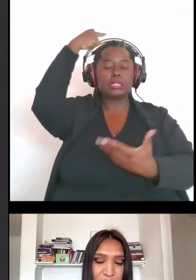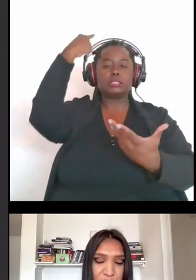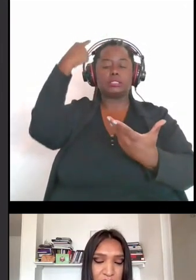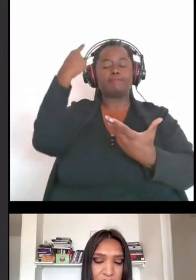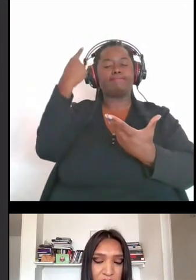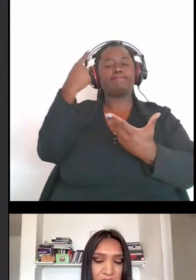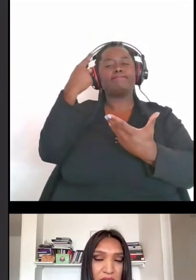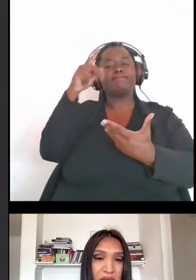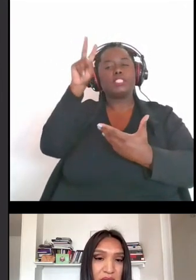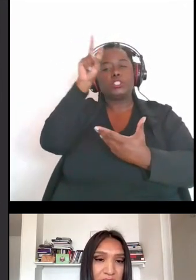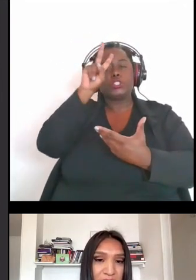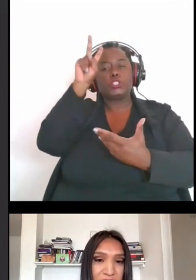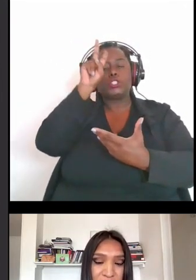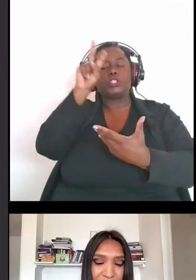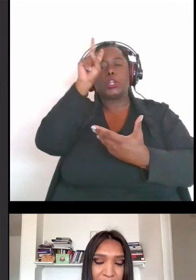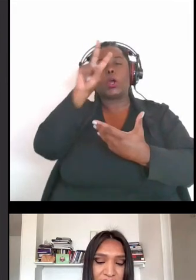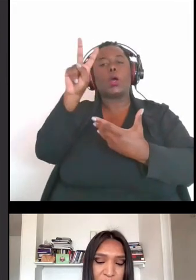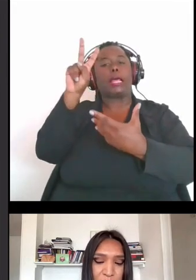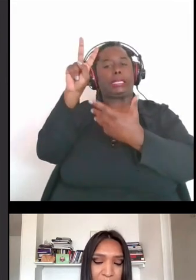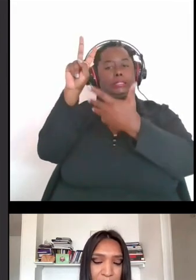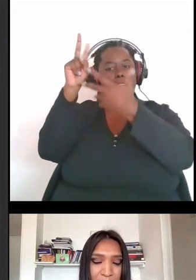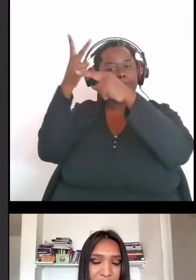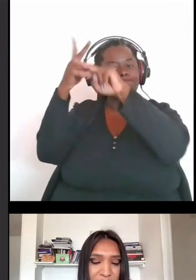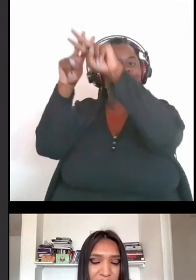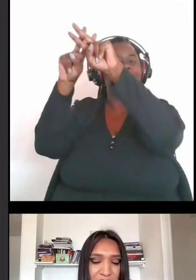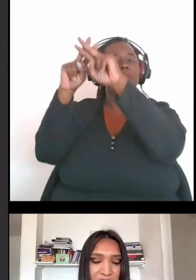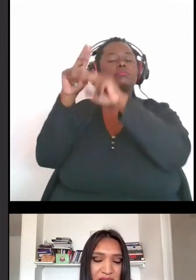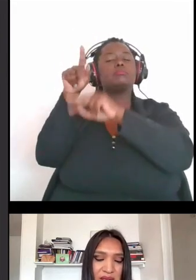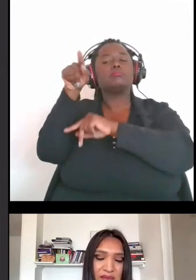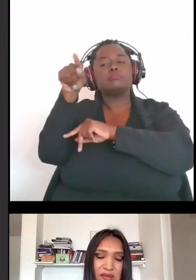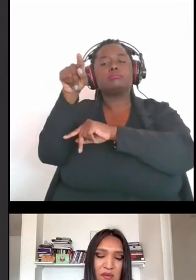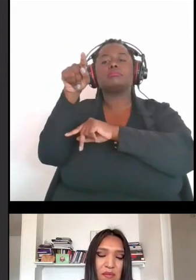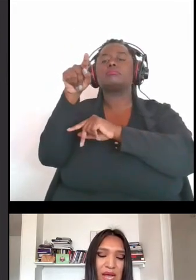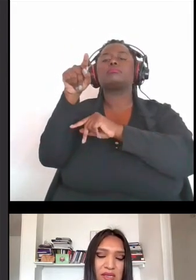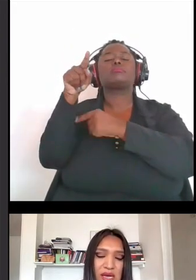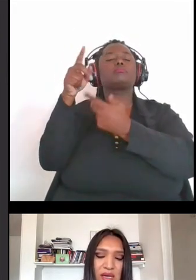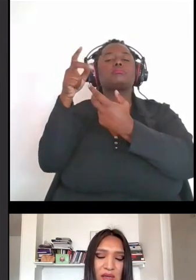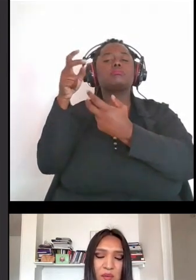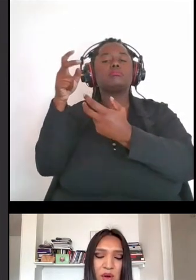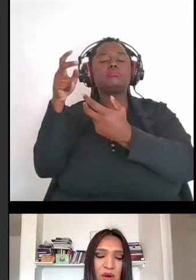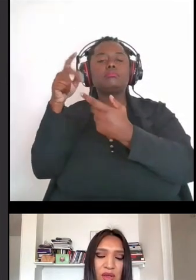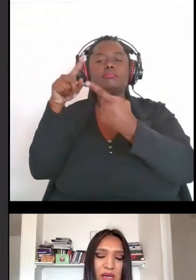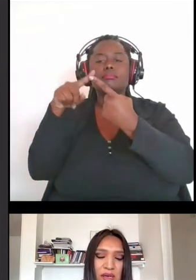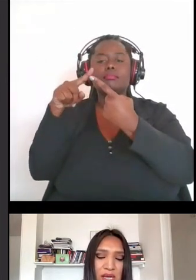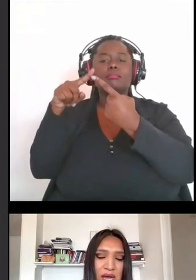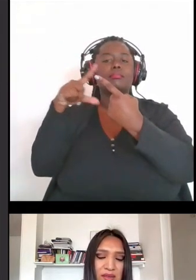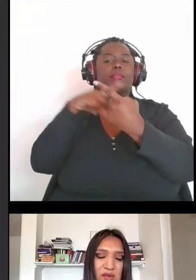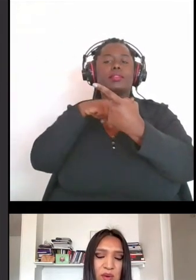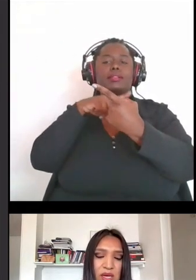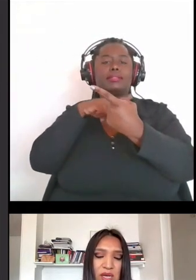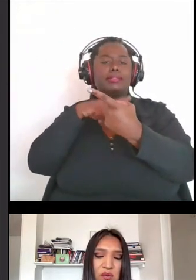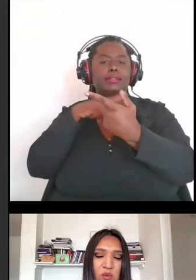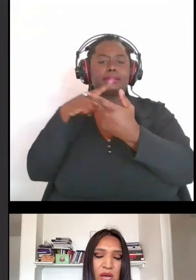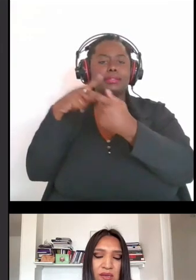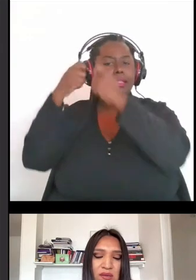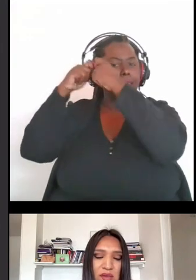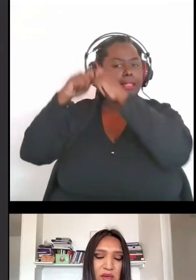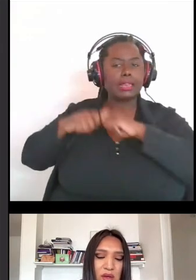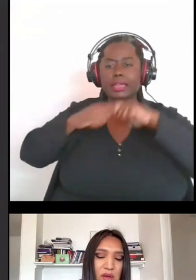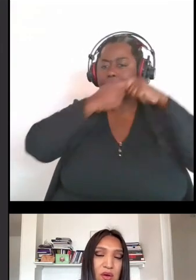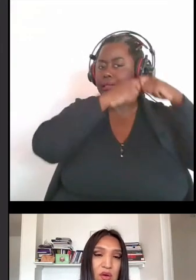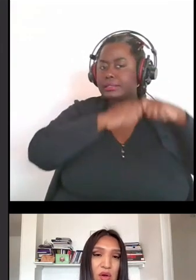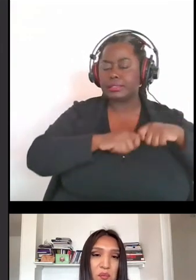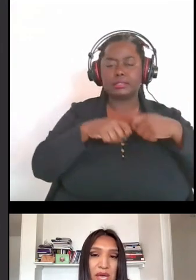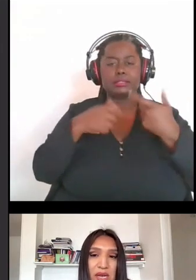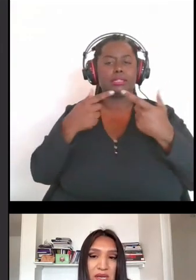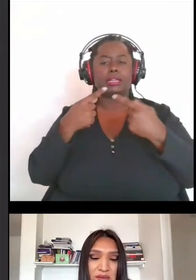are held by the weight of History are just signs of a culturing crisis braids potatoes